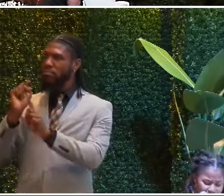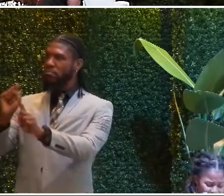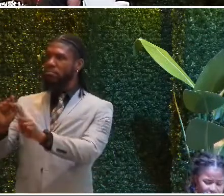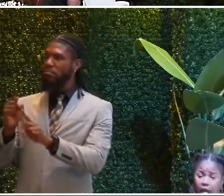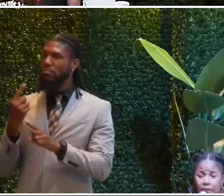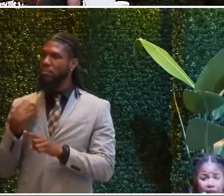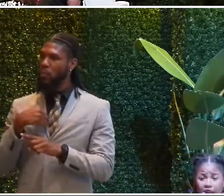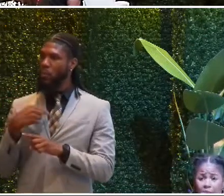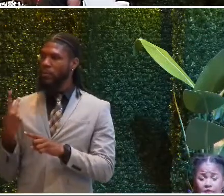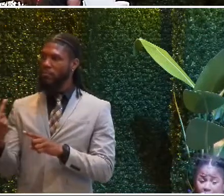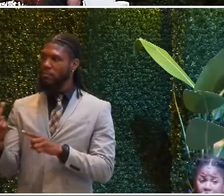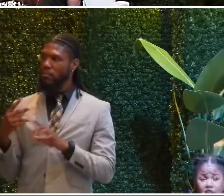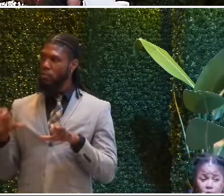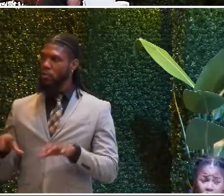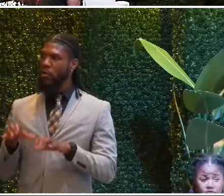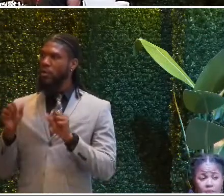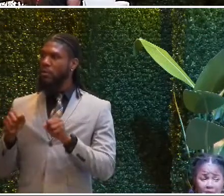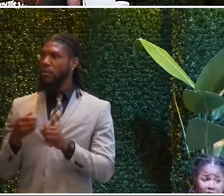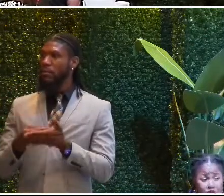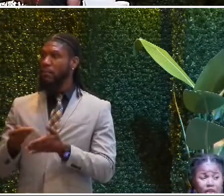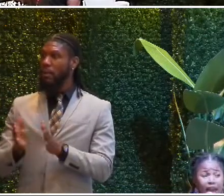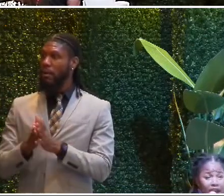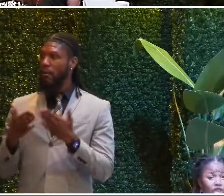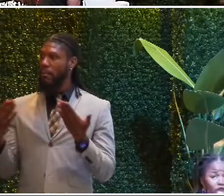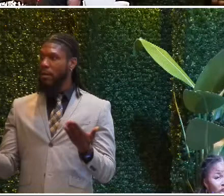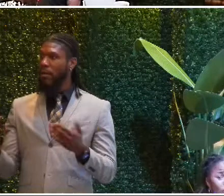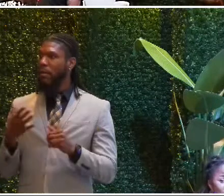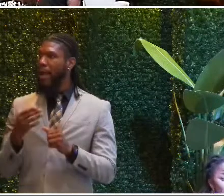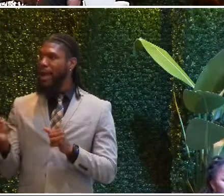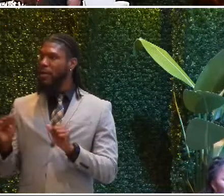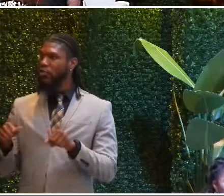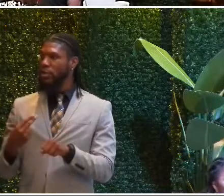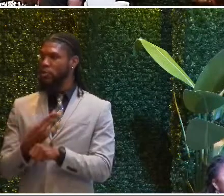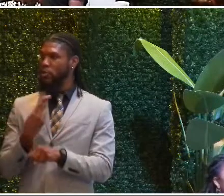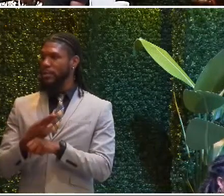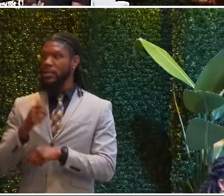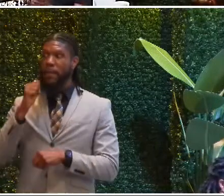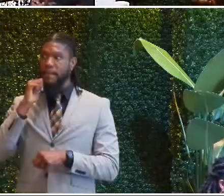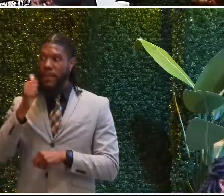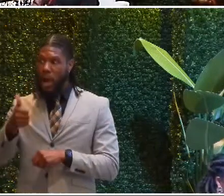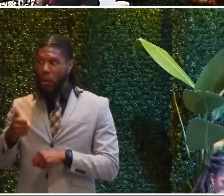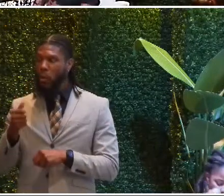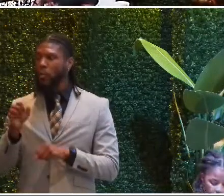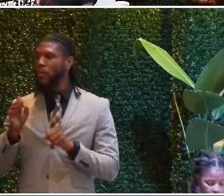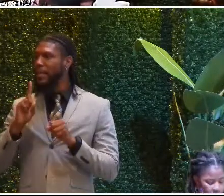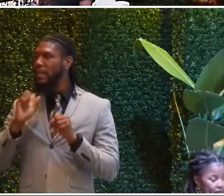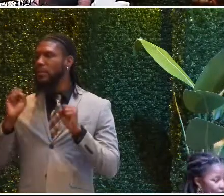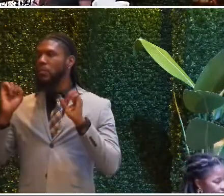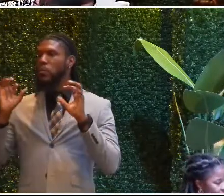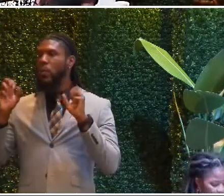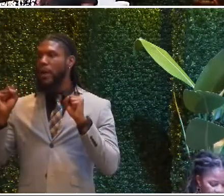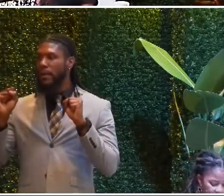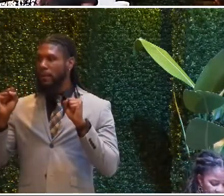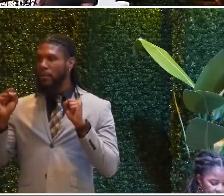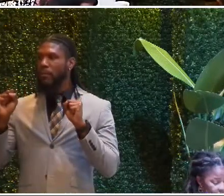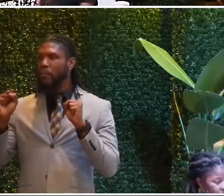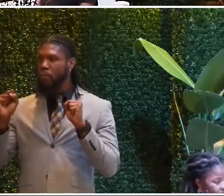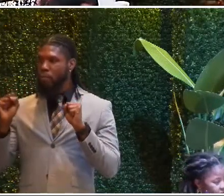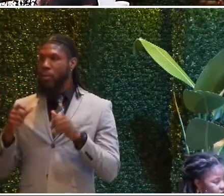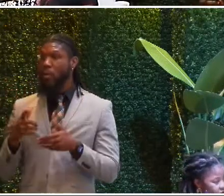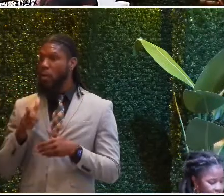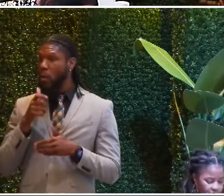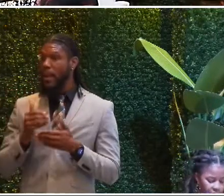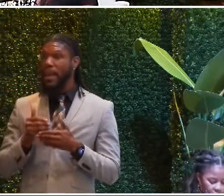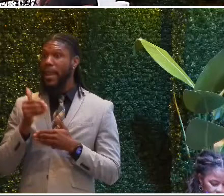us and pick up Fumbling Towards Repair. You can actually use it tomorrow. It's incredible. Next up, we have Nikki